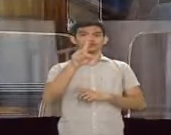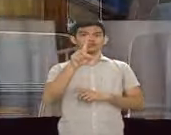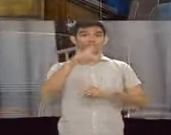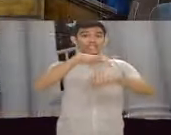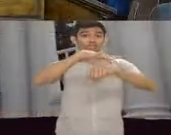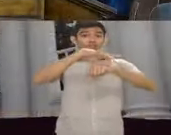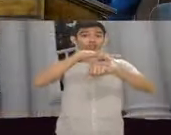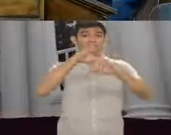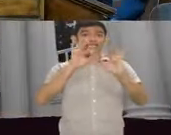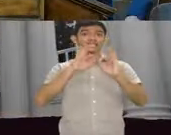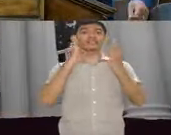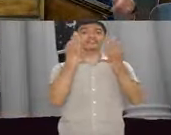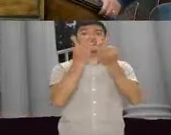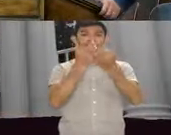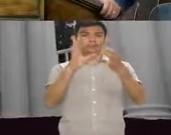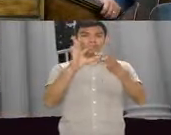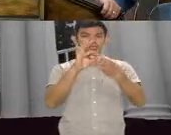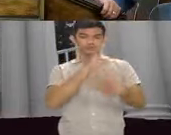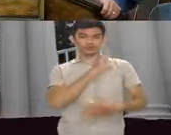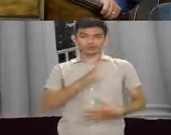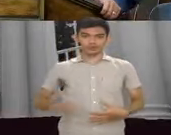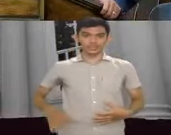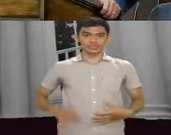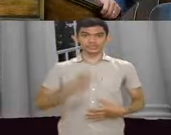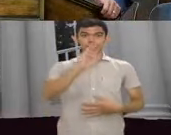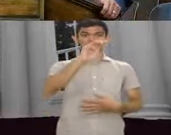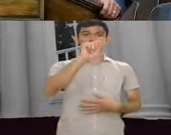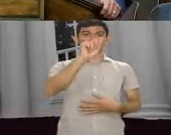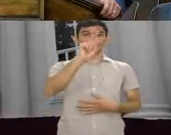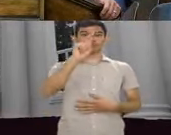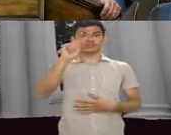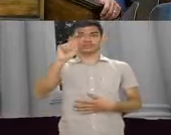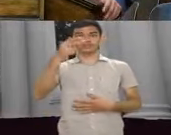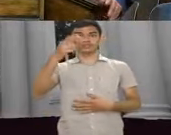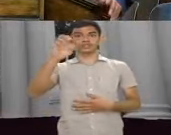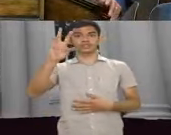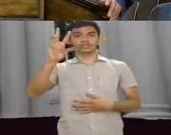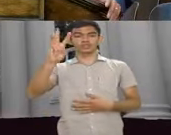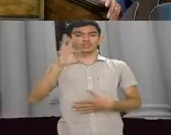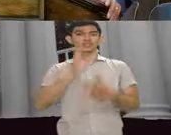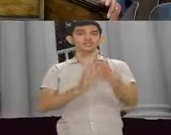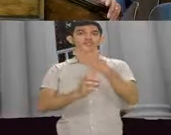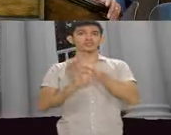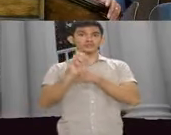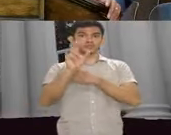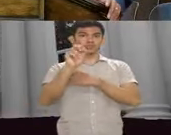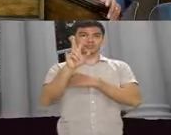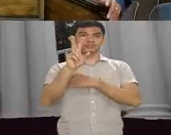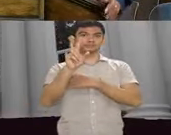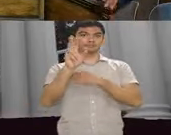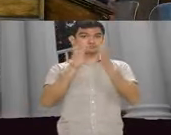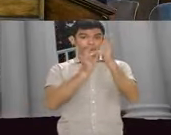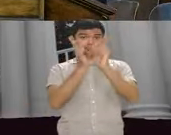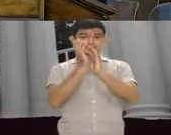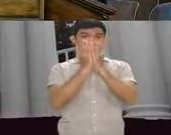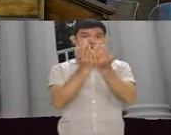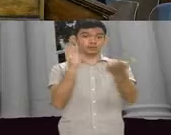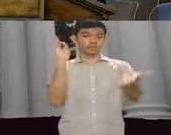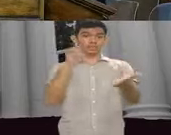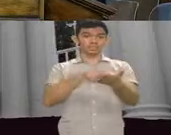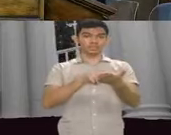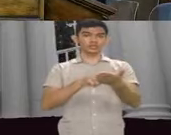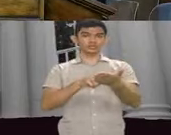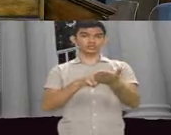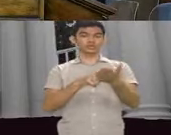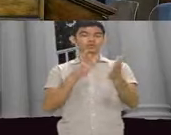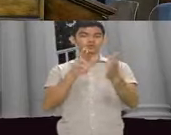Christ. In Matthew chapter 12, verse 46 to 48, the Bible records this,